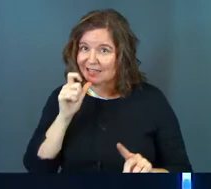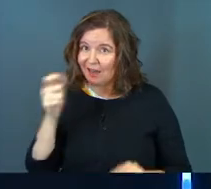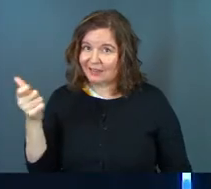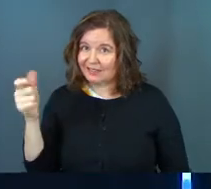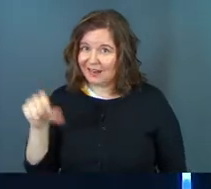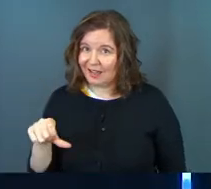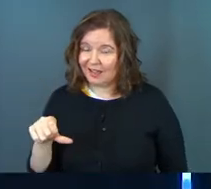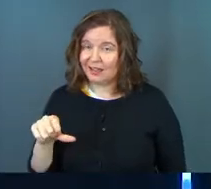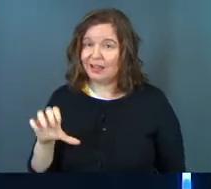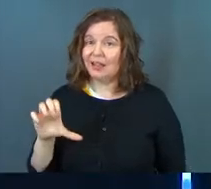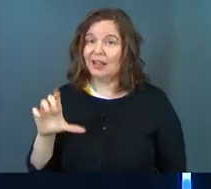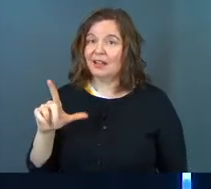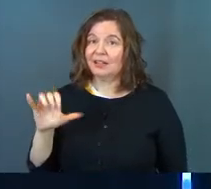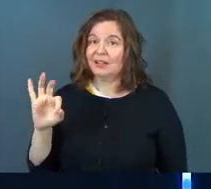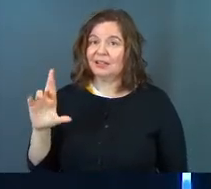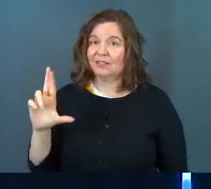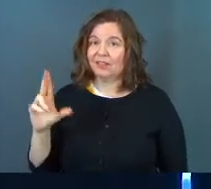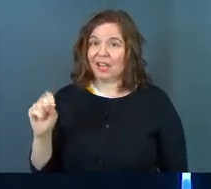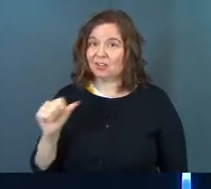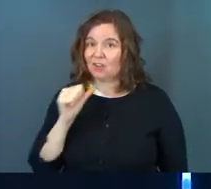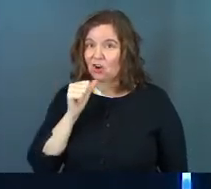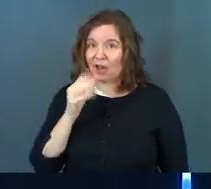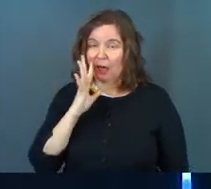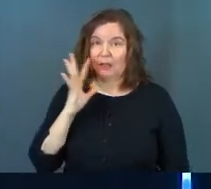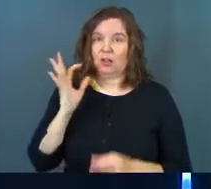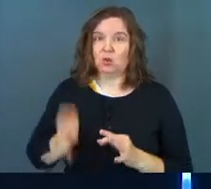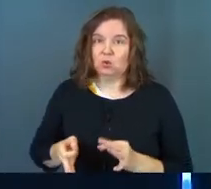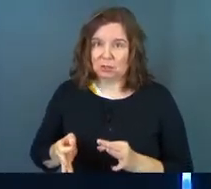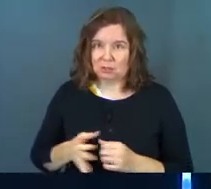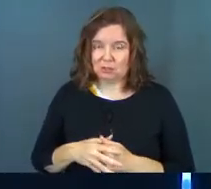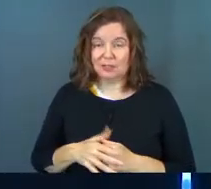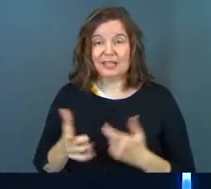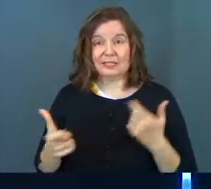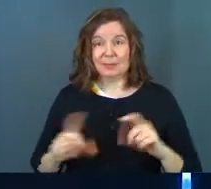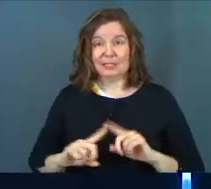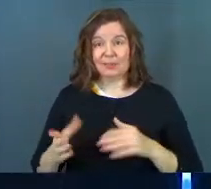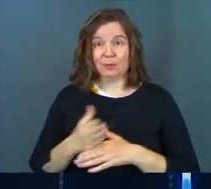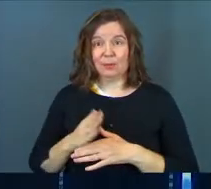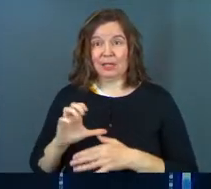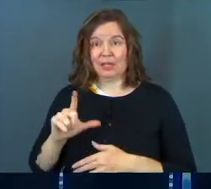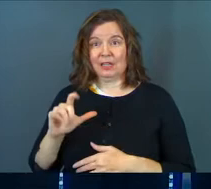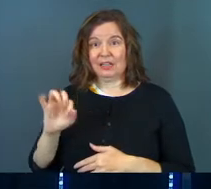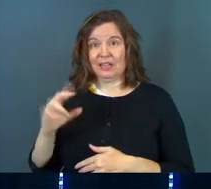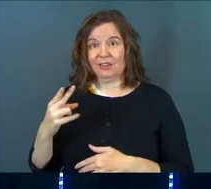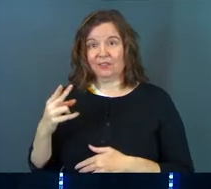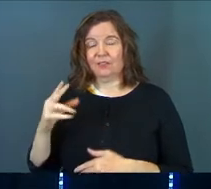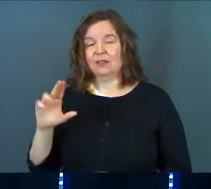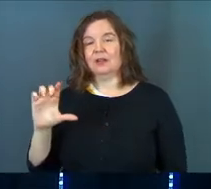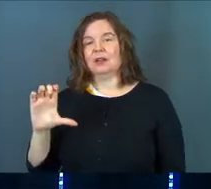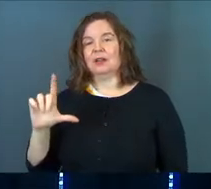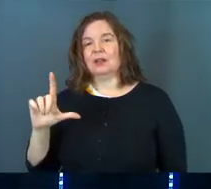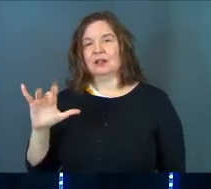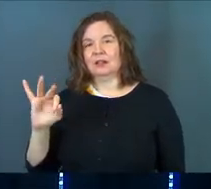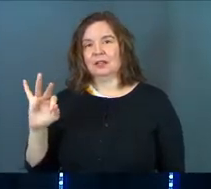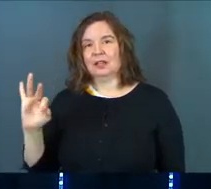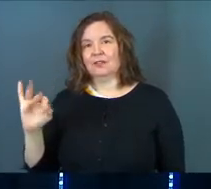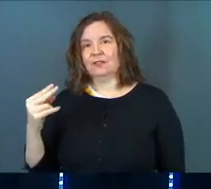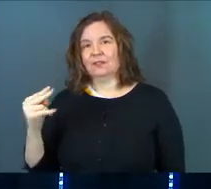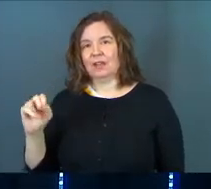not denials. His cliffhangers are not conclusions. There's a big difference between a cliffhanger and a conclusion.